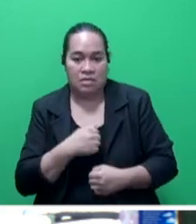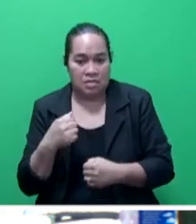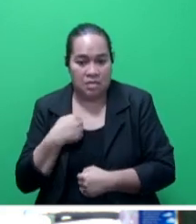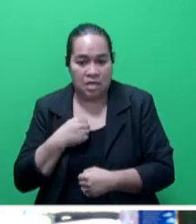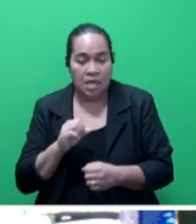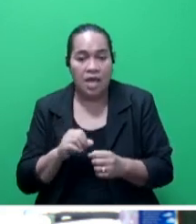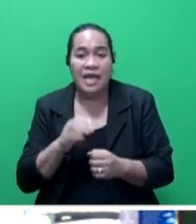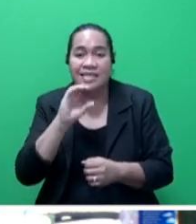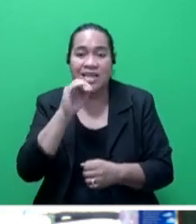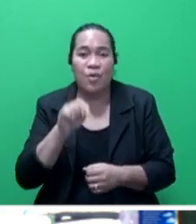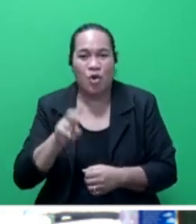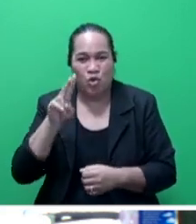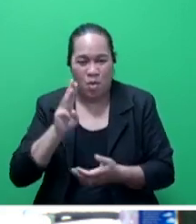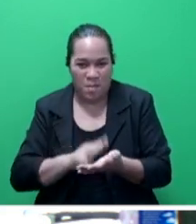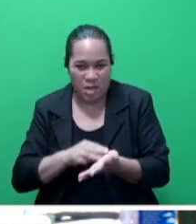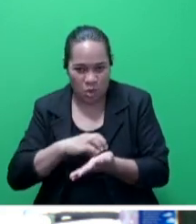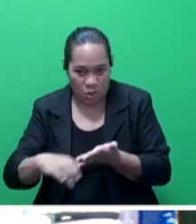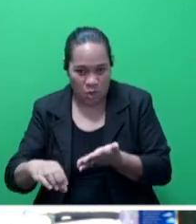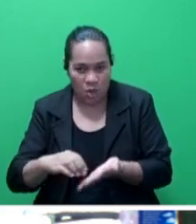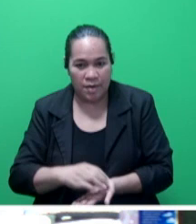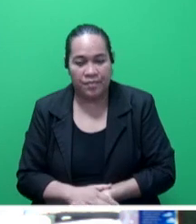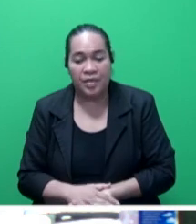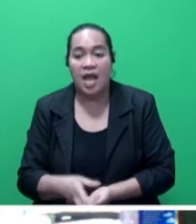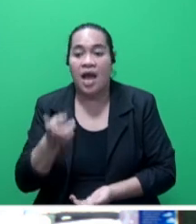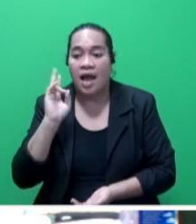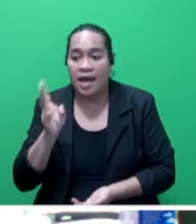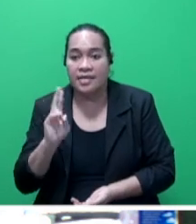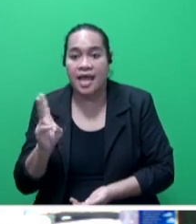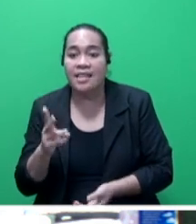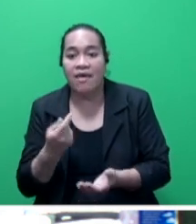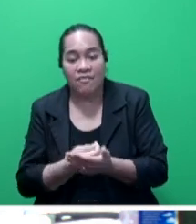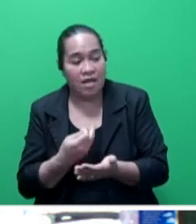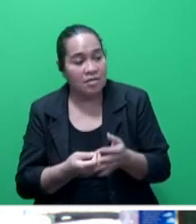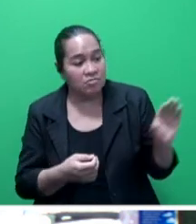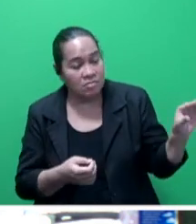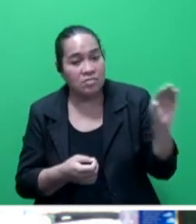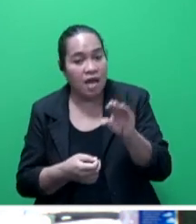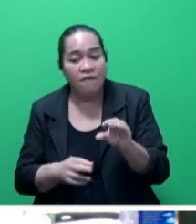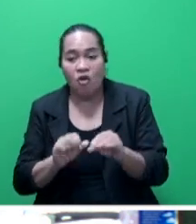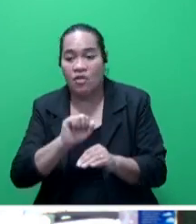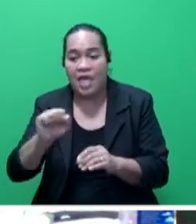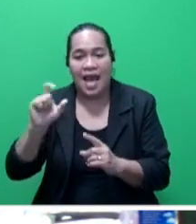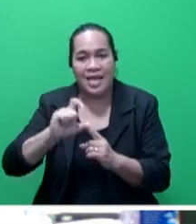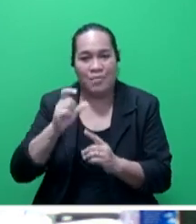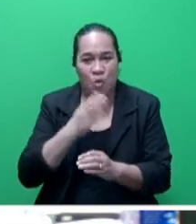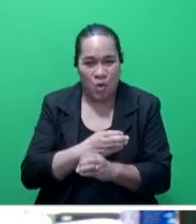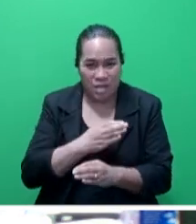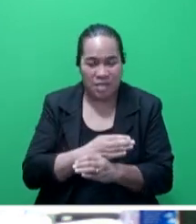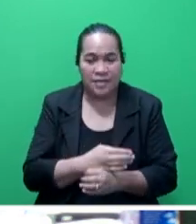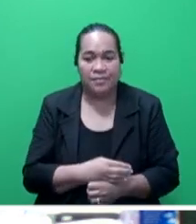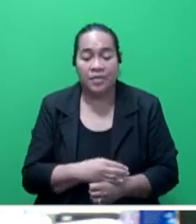increase of 0.2 million. And of course, again, the allocation that has been given for their capital works, and